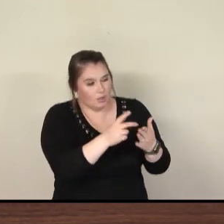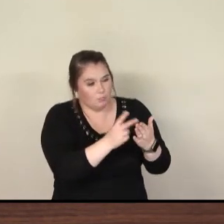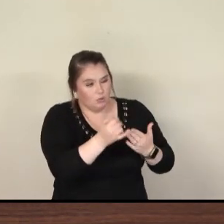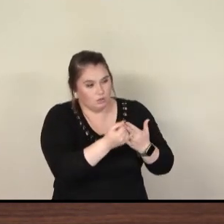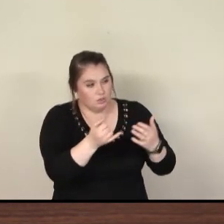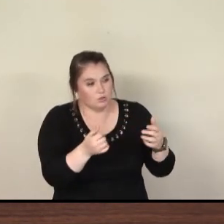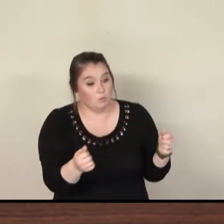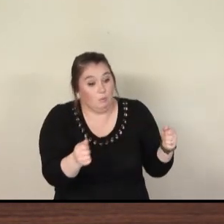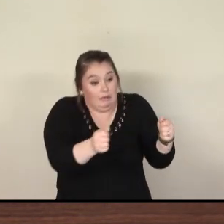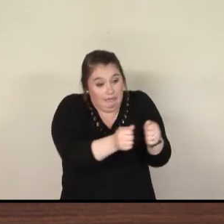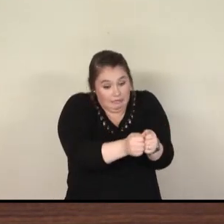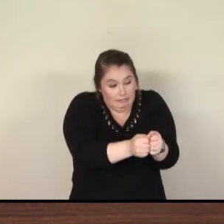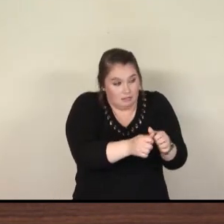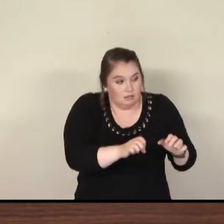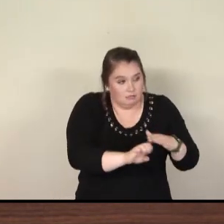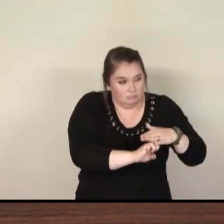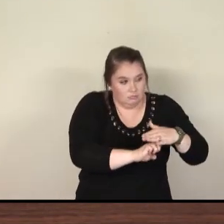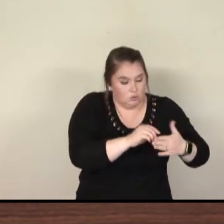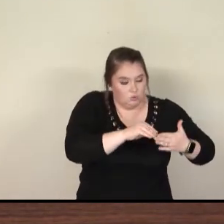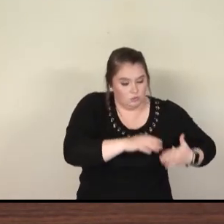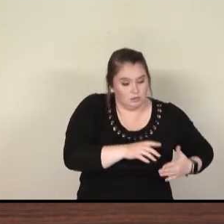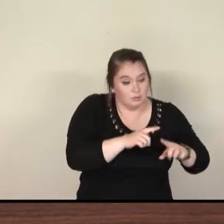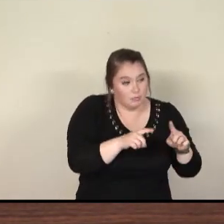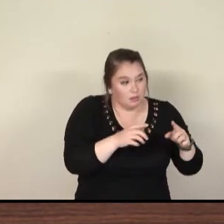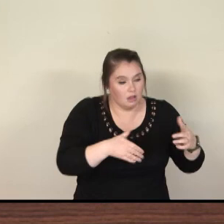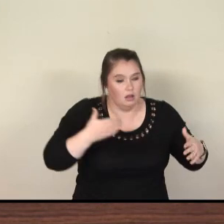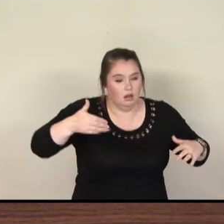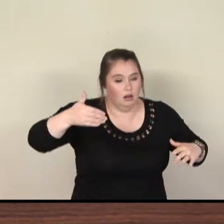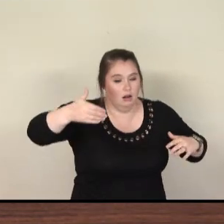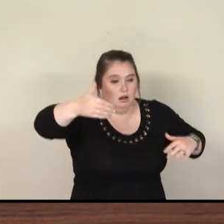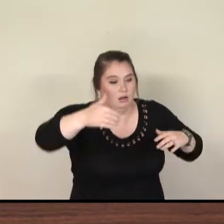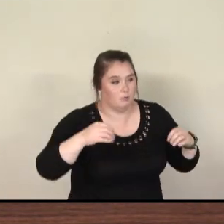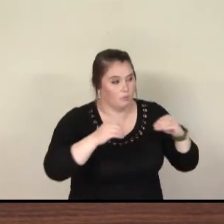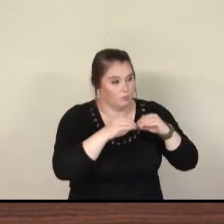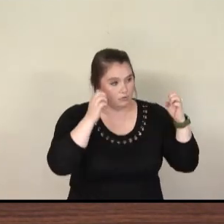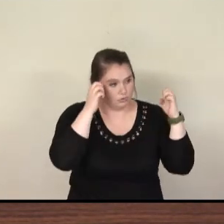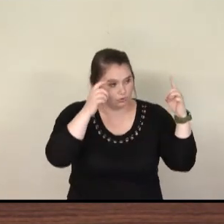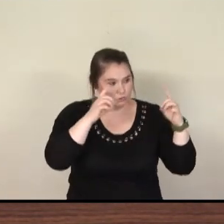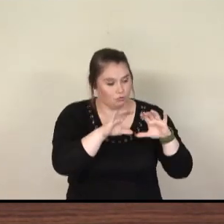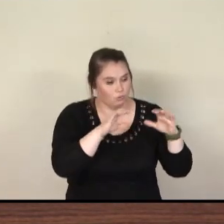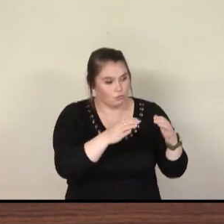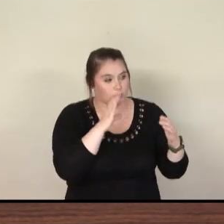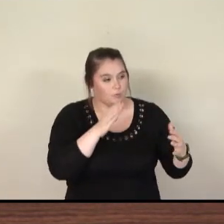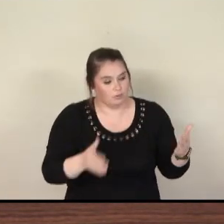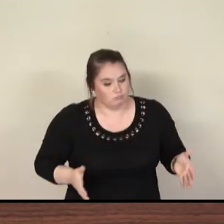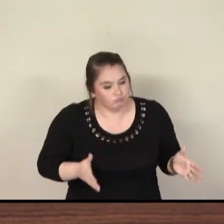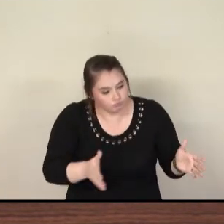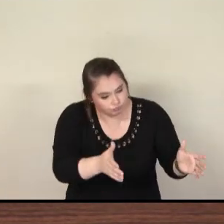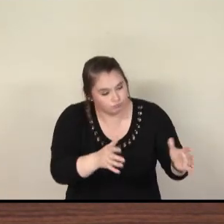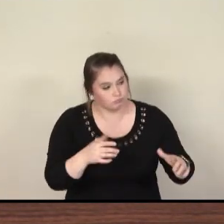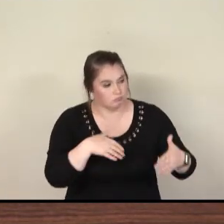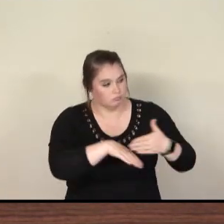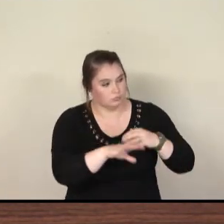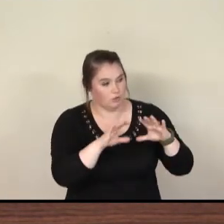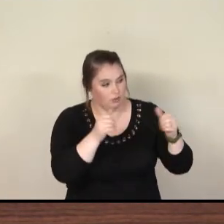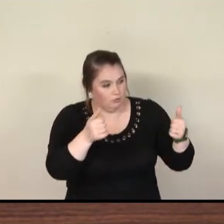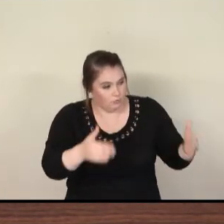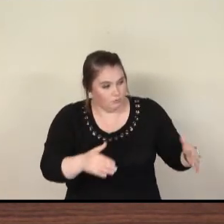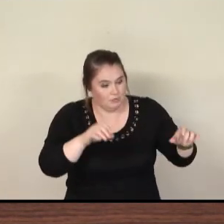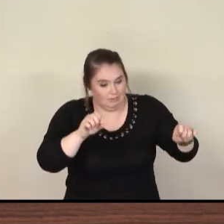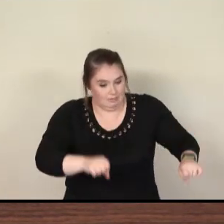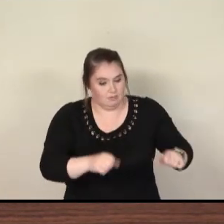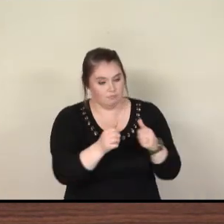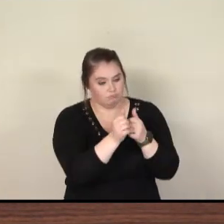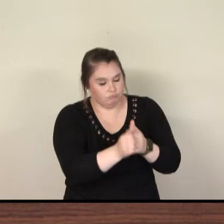elementary students, but as they advance, they'll have more educational courses that will push them into the classrooms as more part